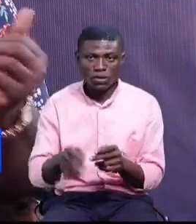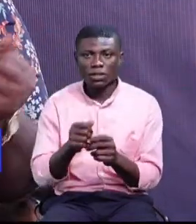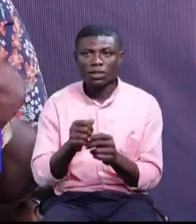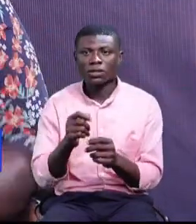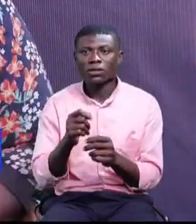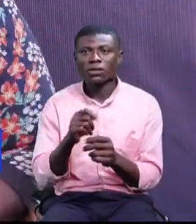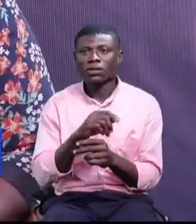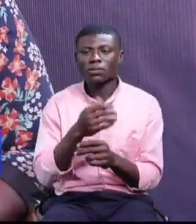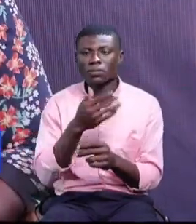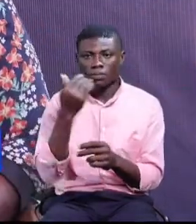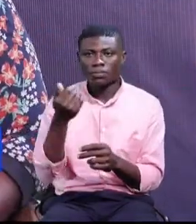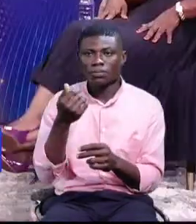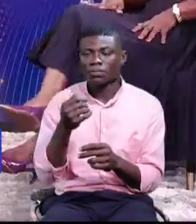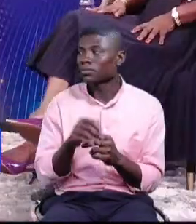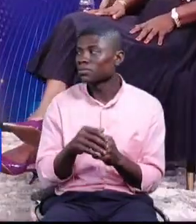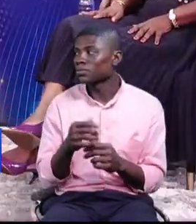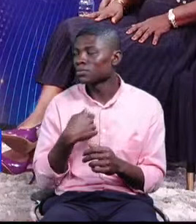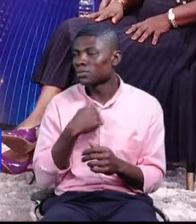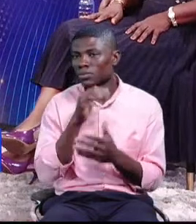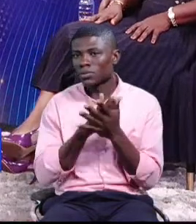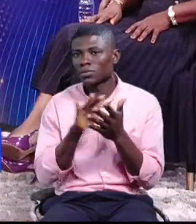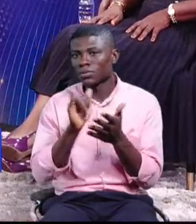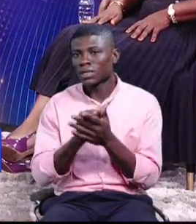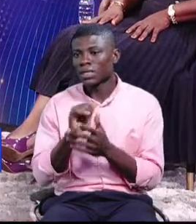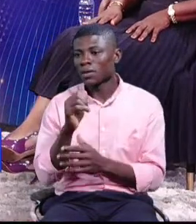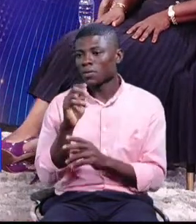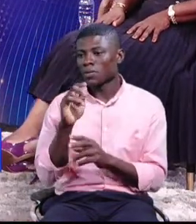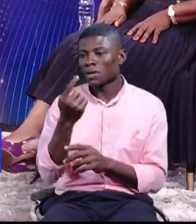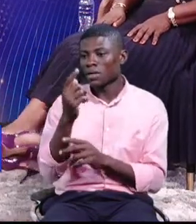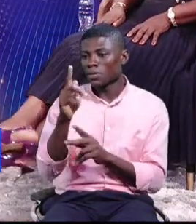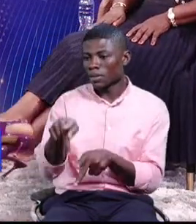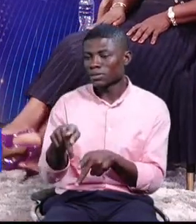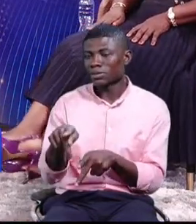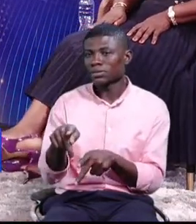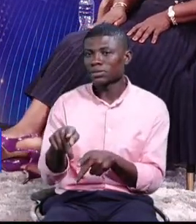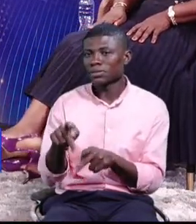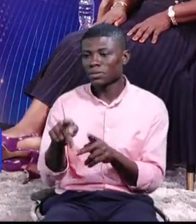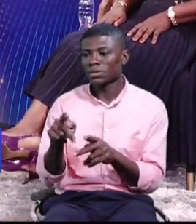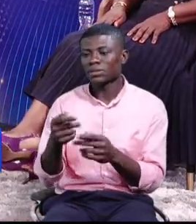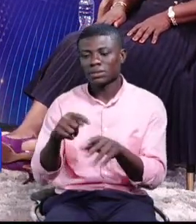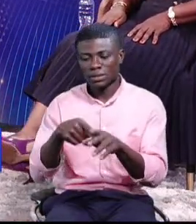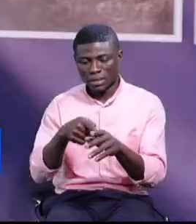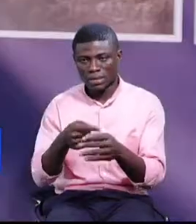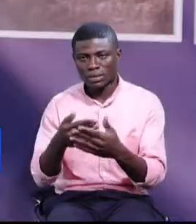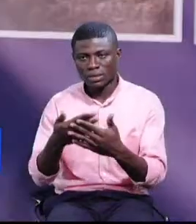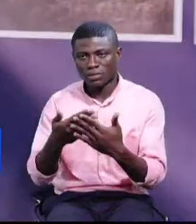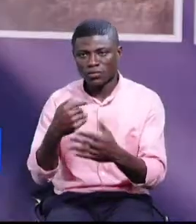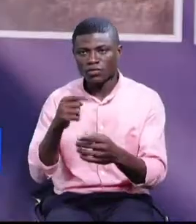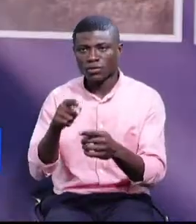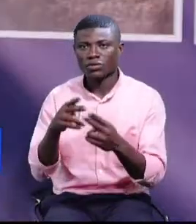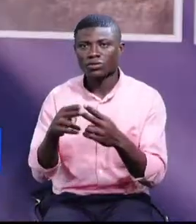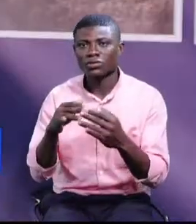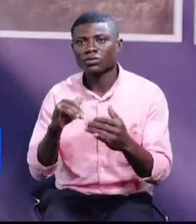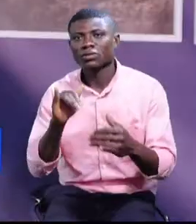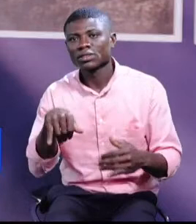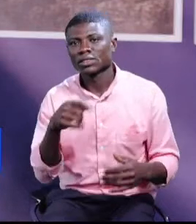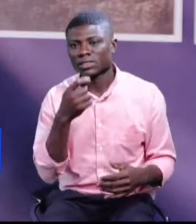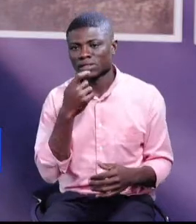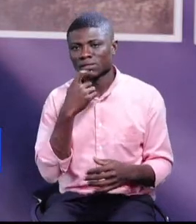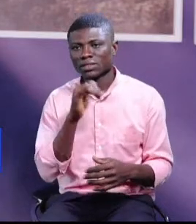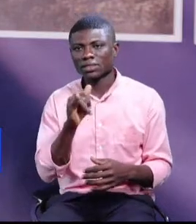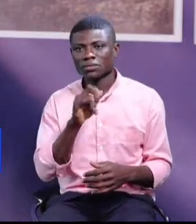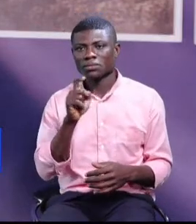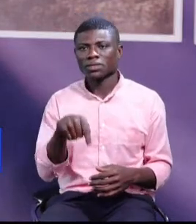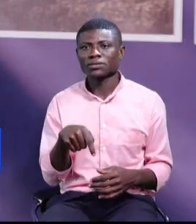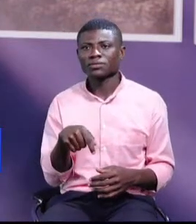And I sort of believe that someone has gone before you. Okay. So when you are taking that same road,